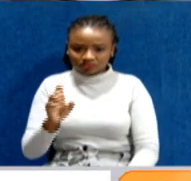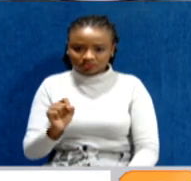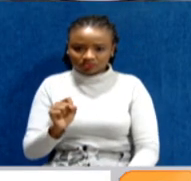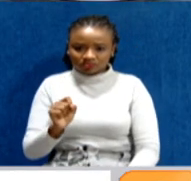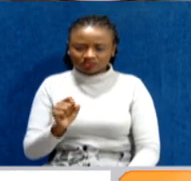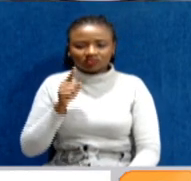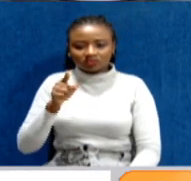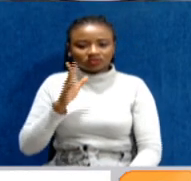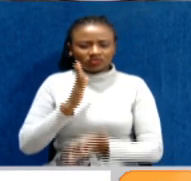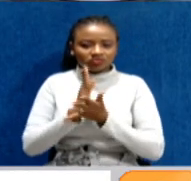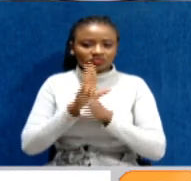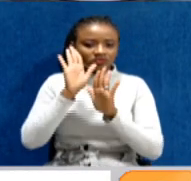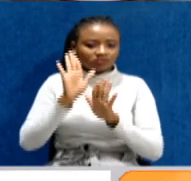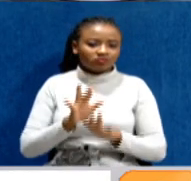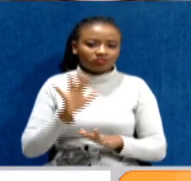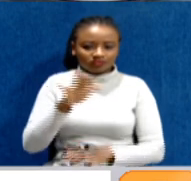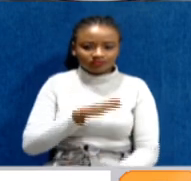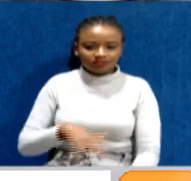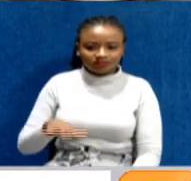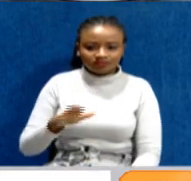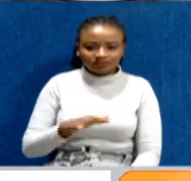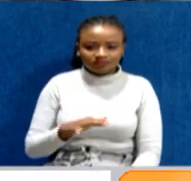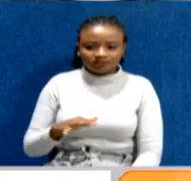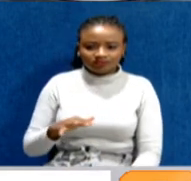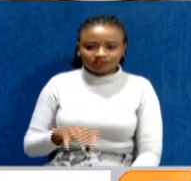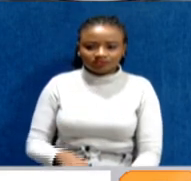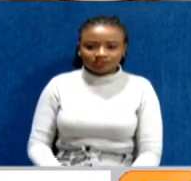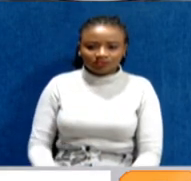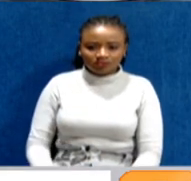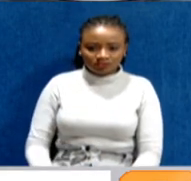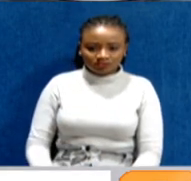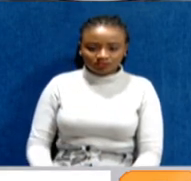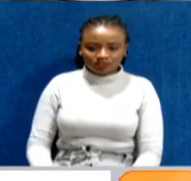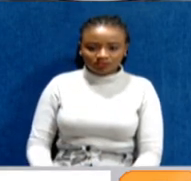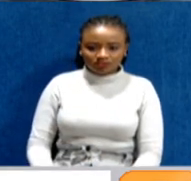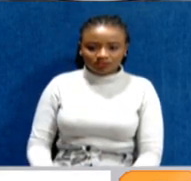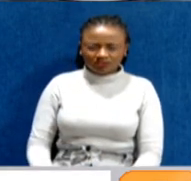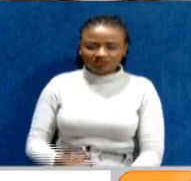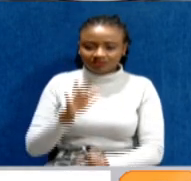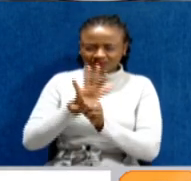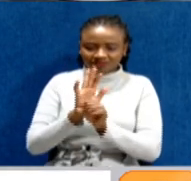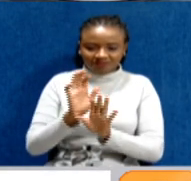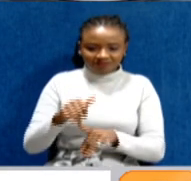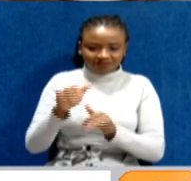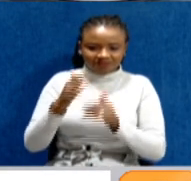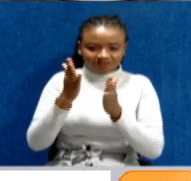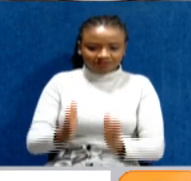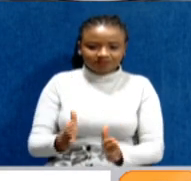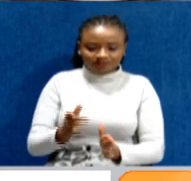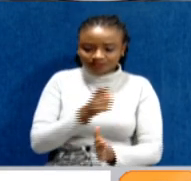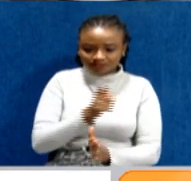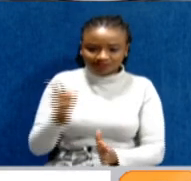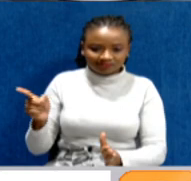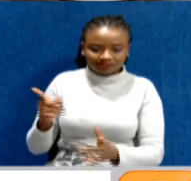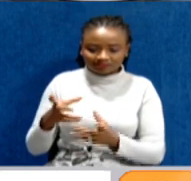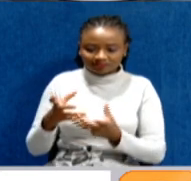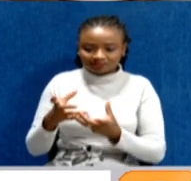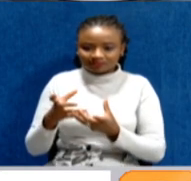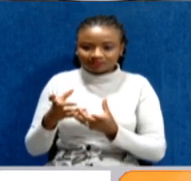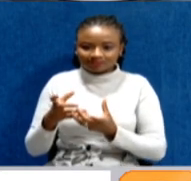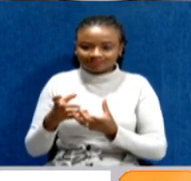an extremely important area. Yeah. In fact, I would say most of our farmers have lost their sovereignty over